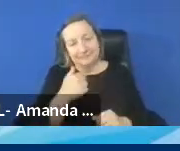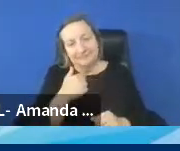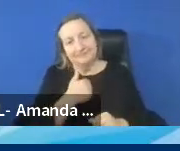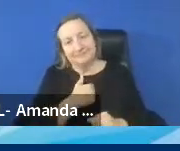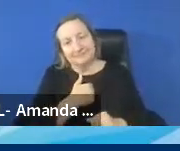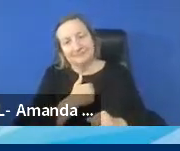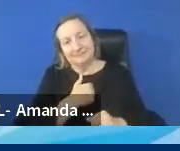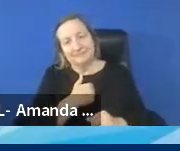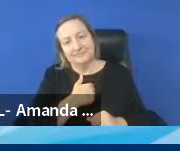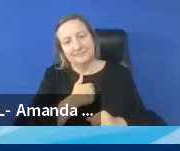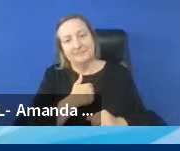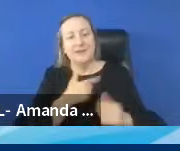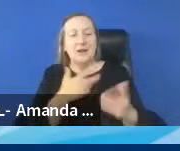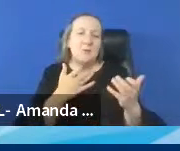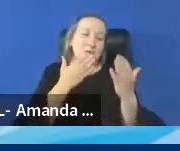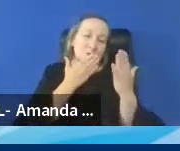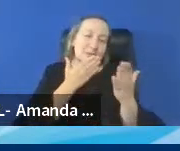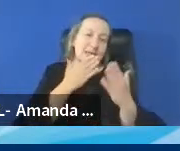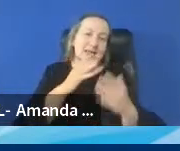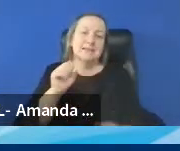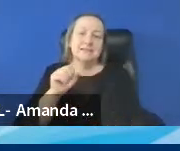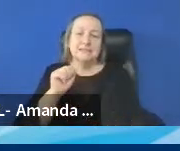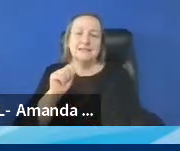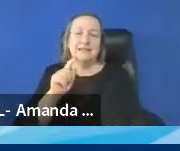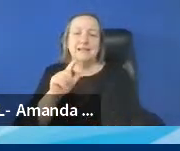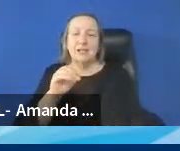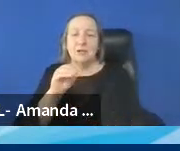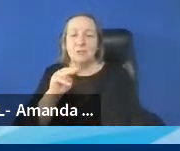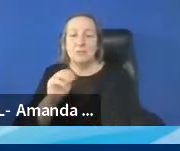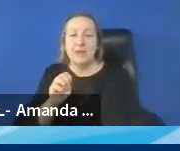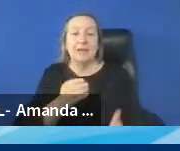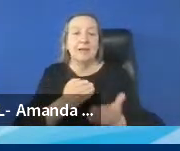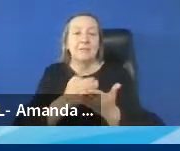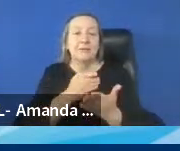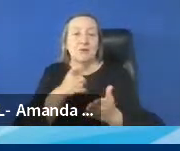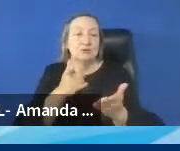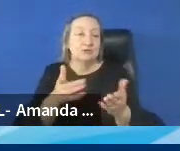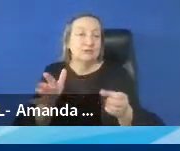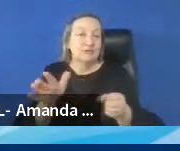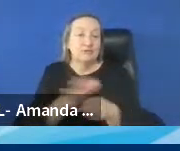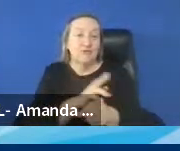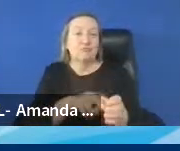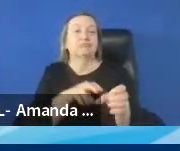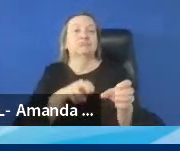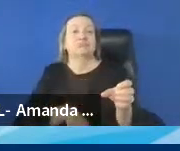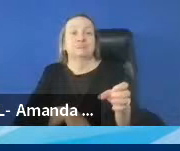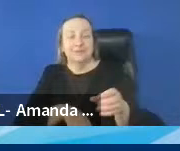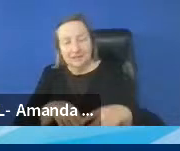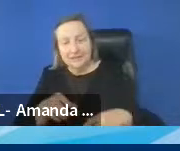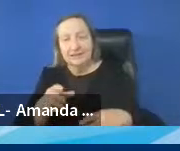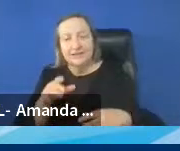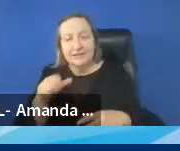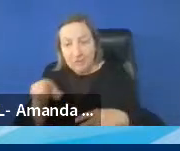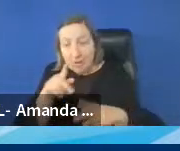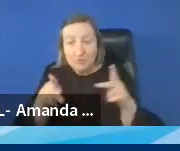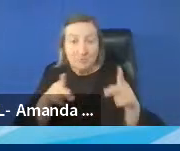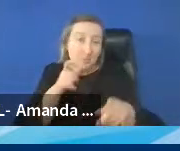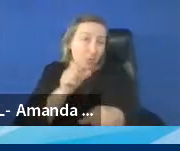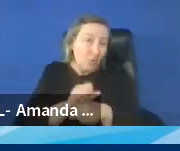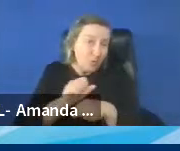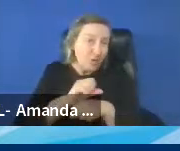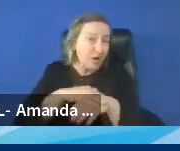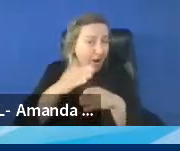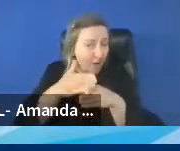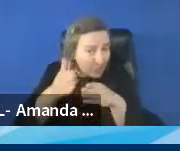want to thank Salome before she fully exits. These are folks who are working on weekends, who